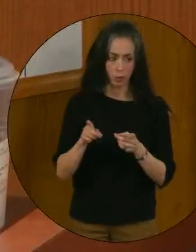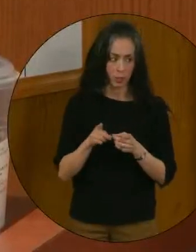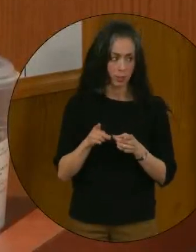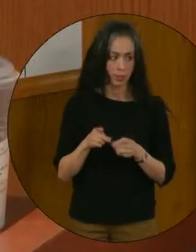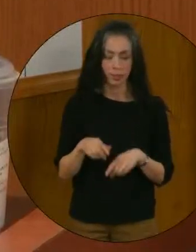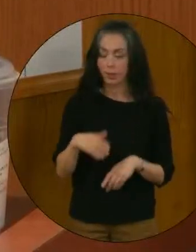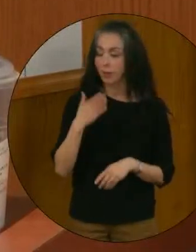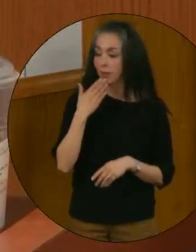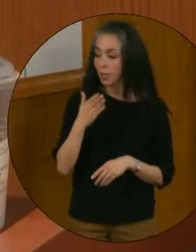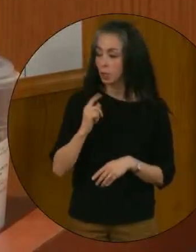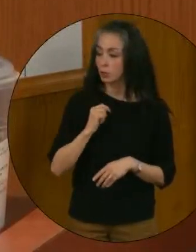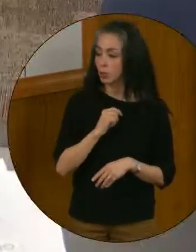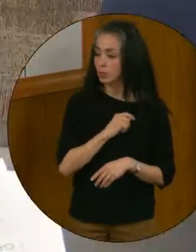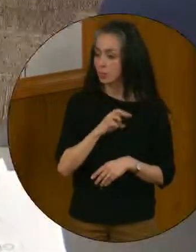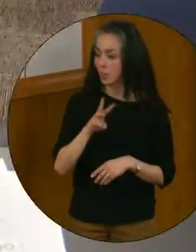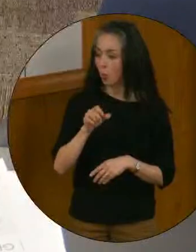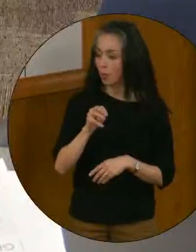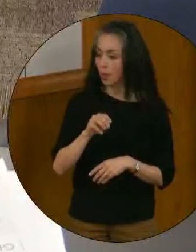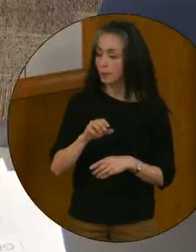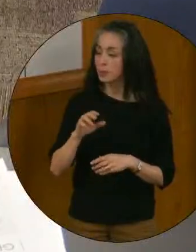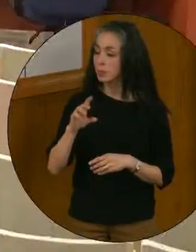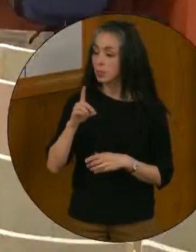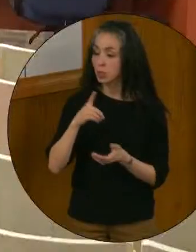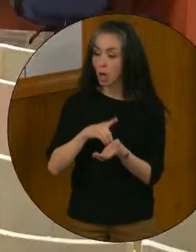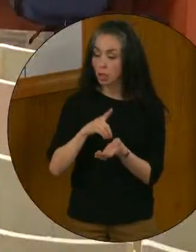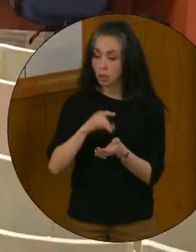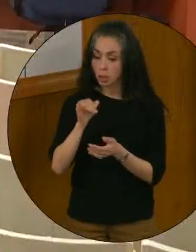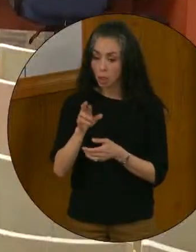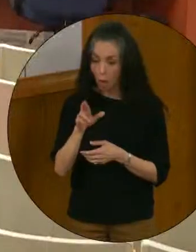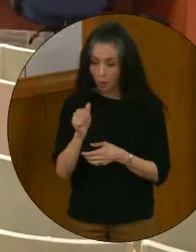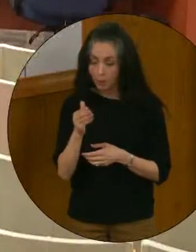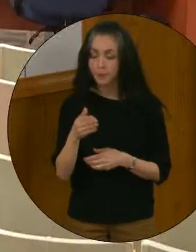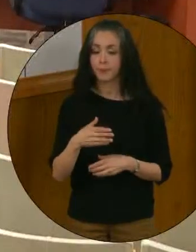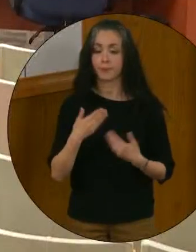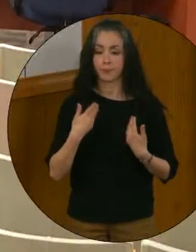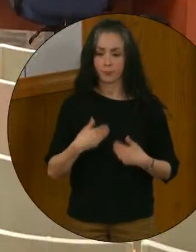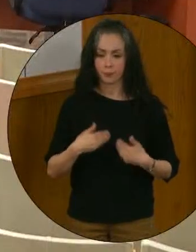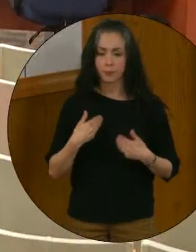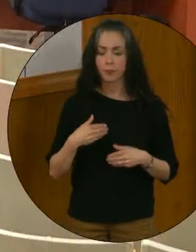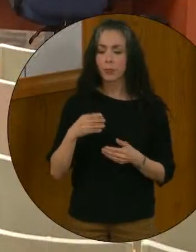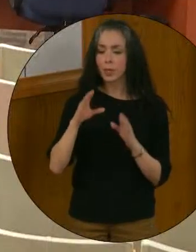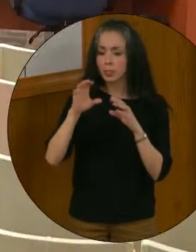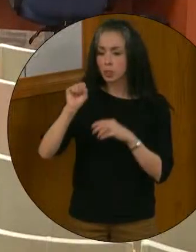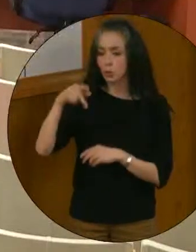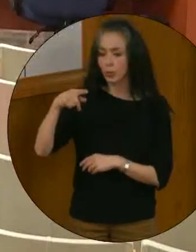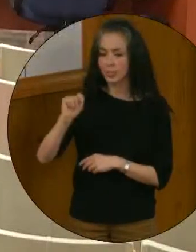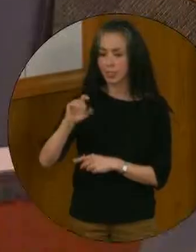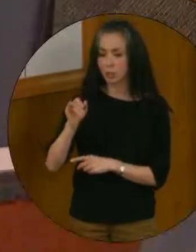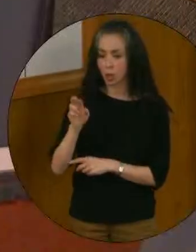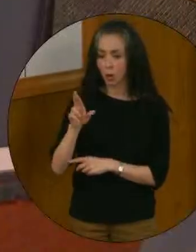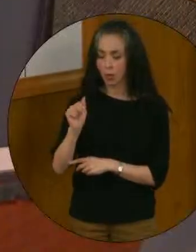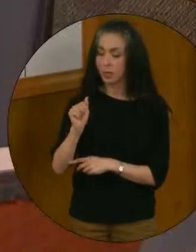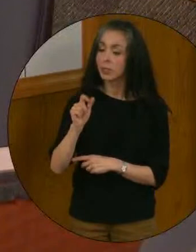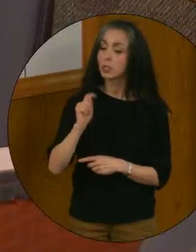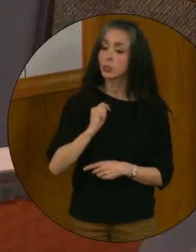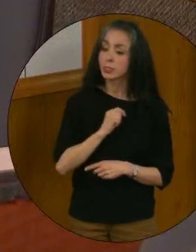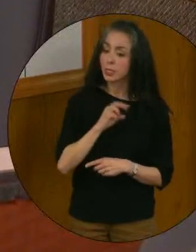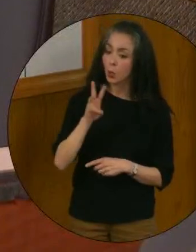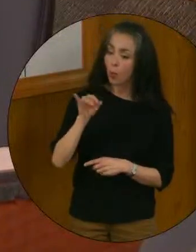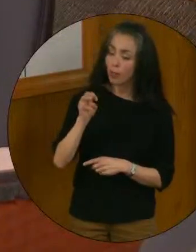you, Trustee Williams. Dr. Jara? Thank you, Superintendent Jar, for the record. Thank you, Madam President. Trustee Williams, I